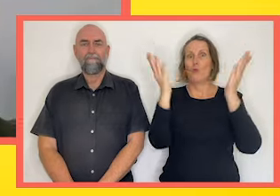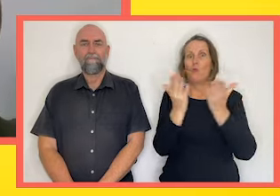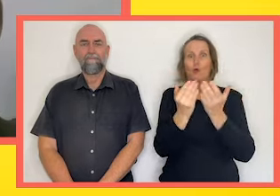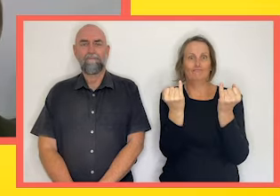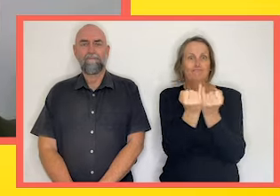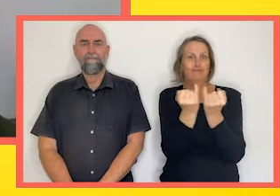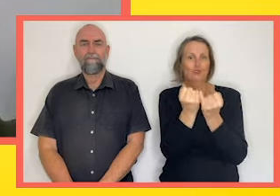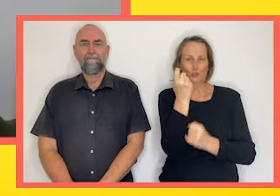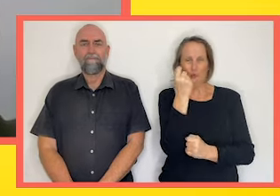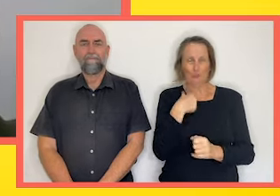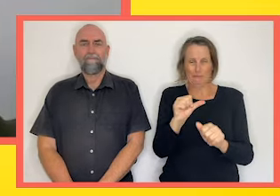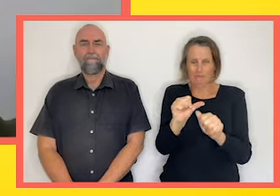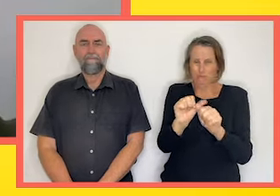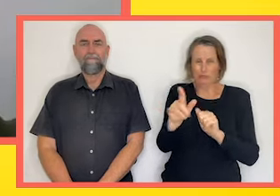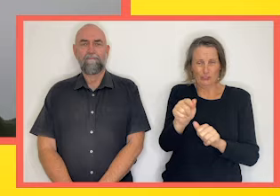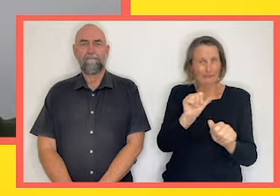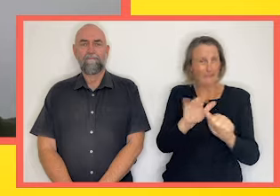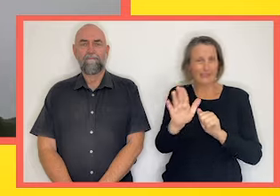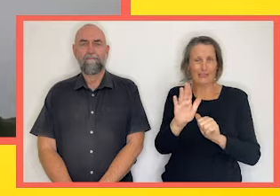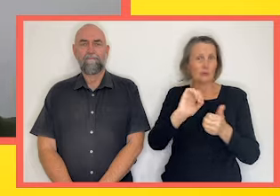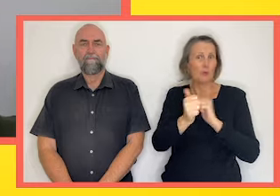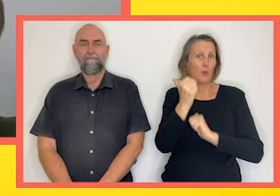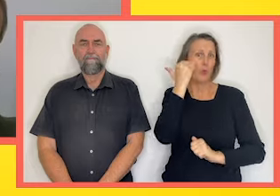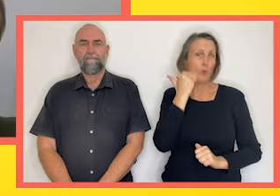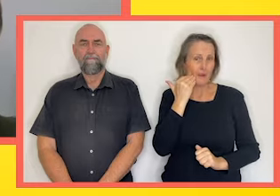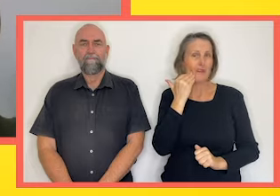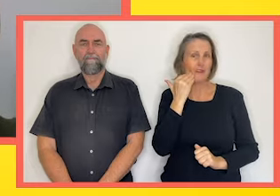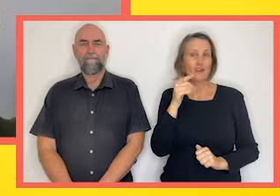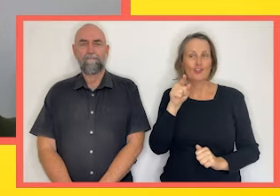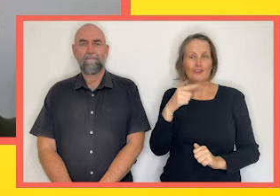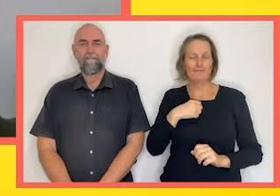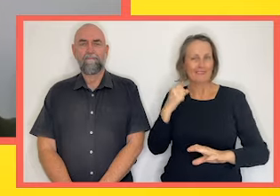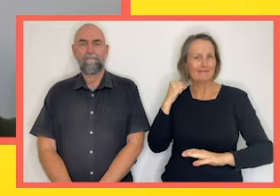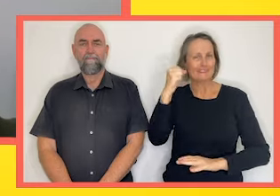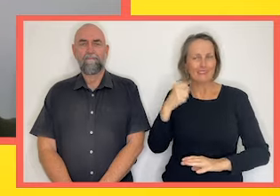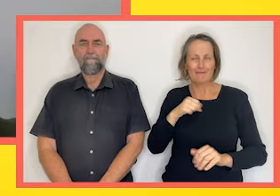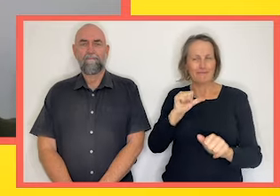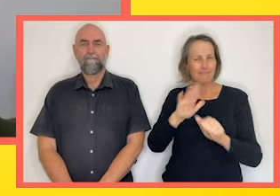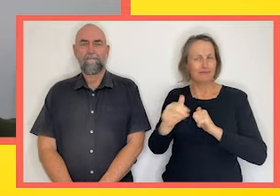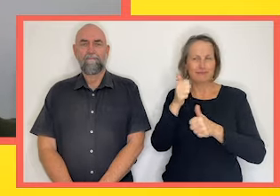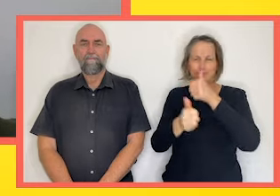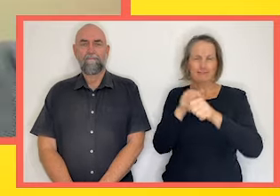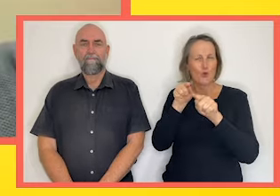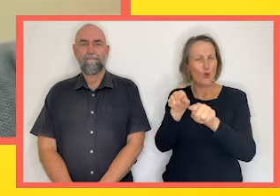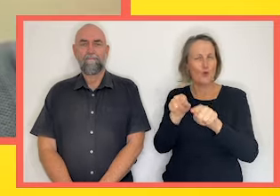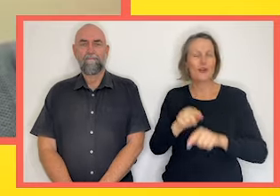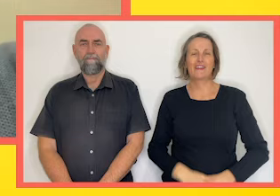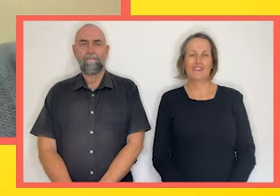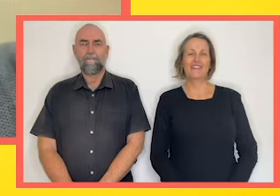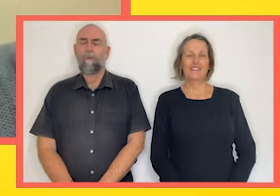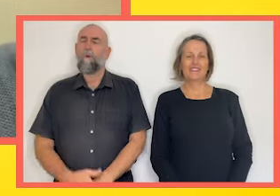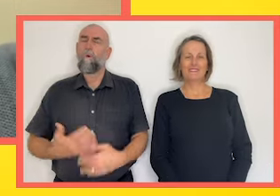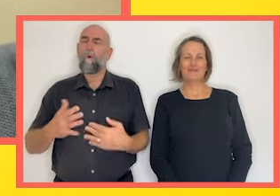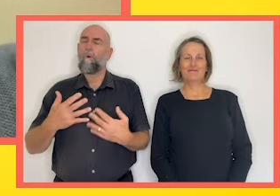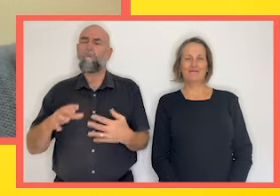wait to watch her. Absolute phenomenal sportswoman. And yeah, she's my You Little Ripper moment. An incredible